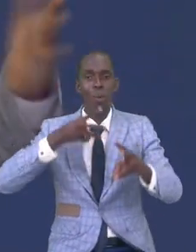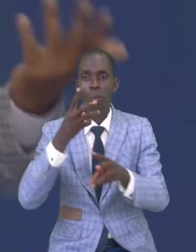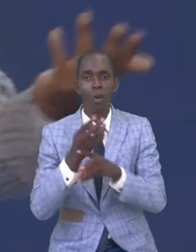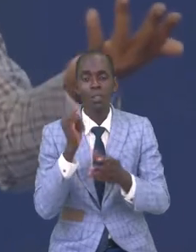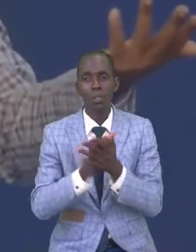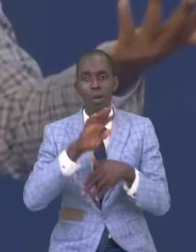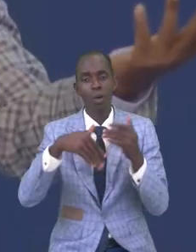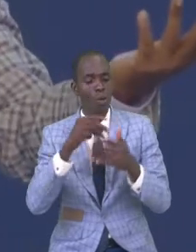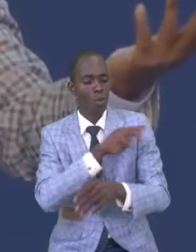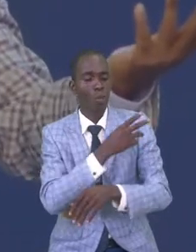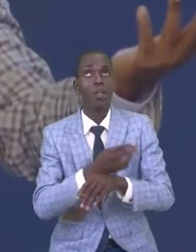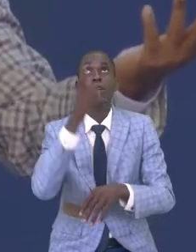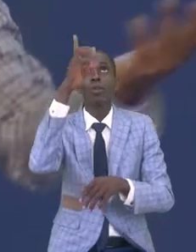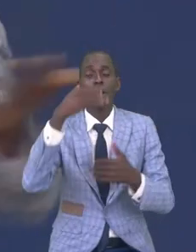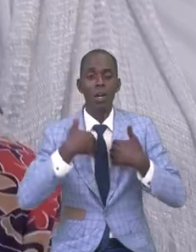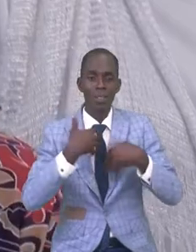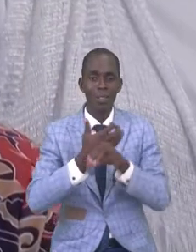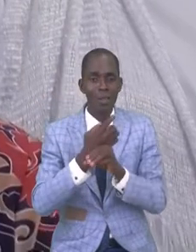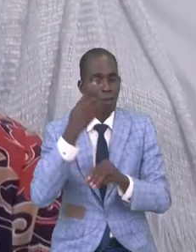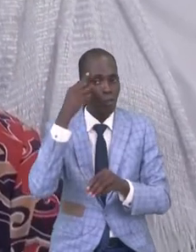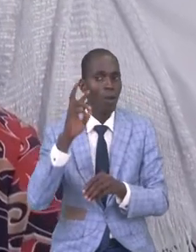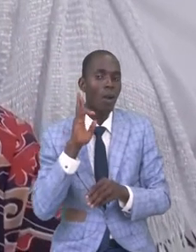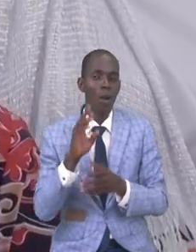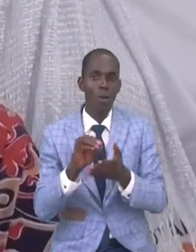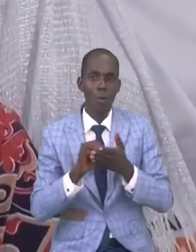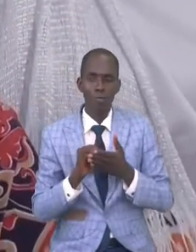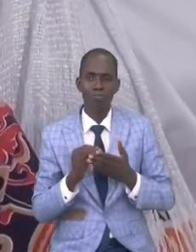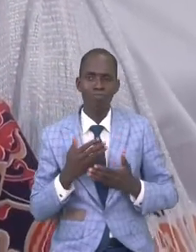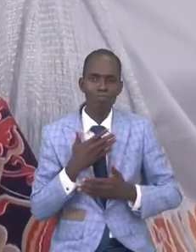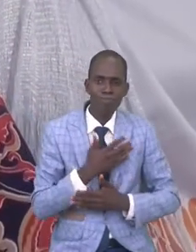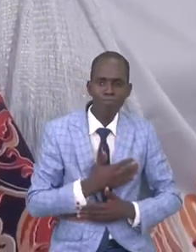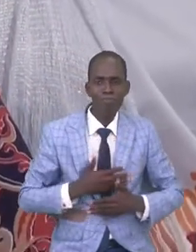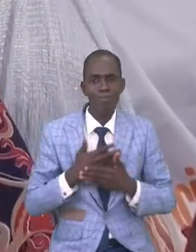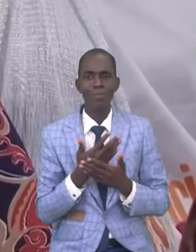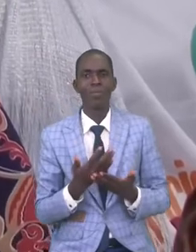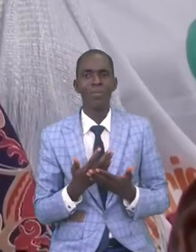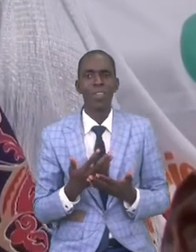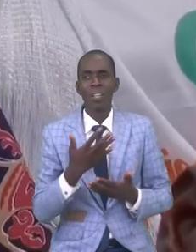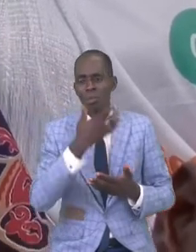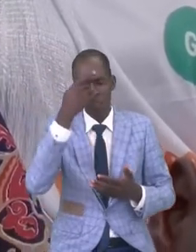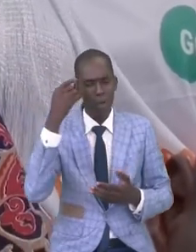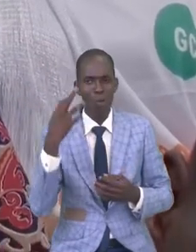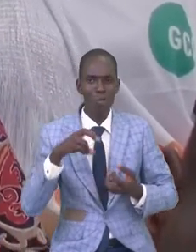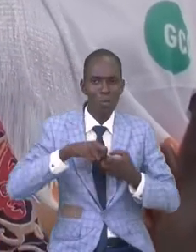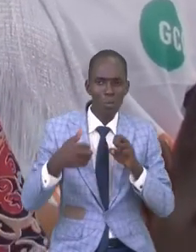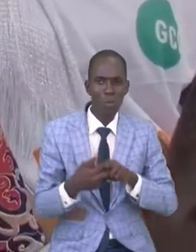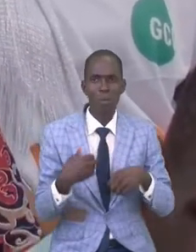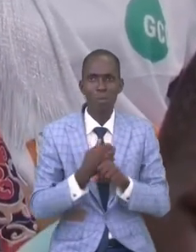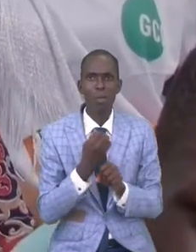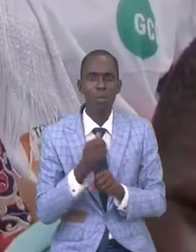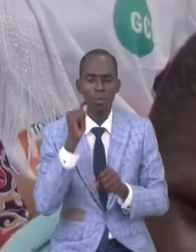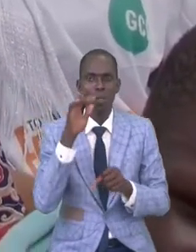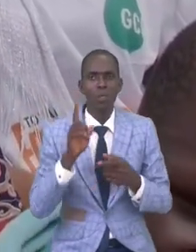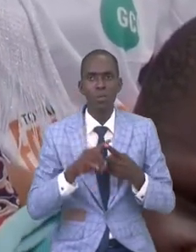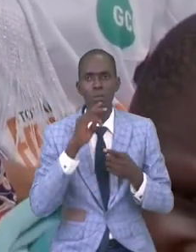for enjoyment, usefulness to that wide world. You bowed down because